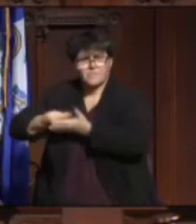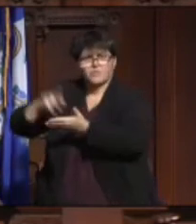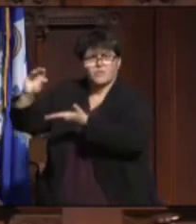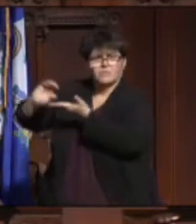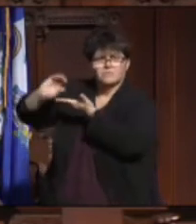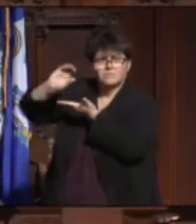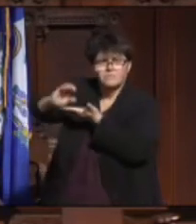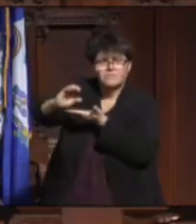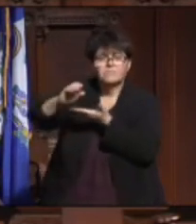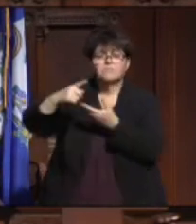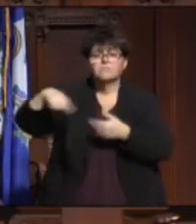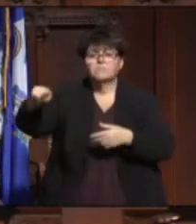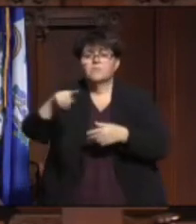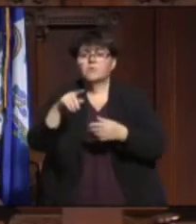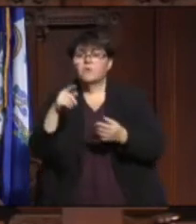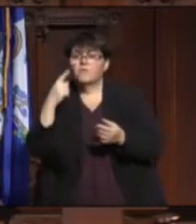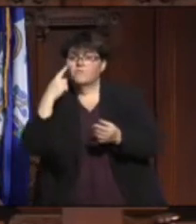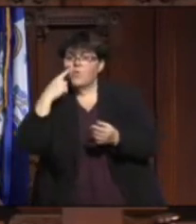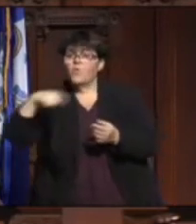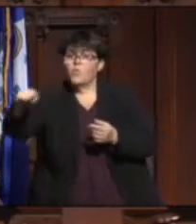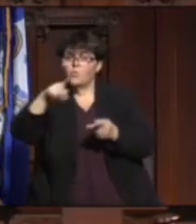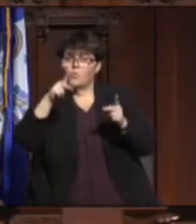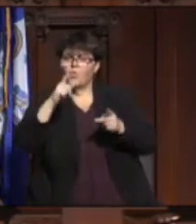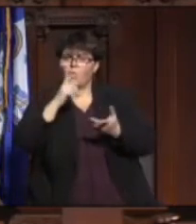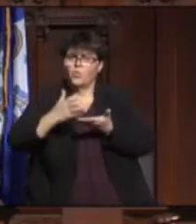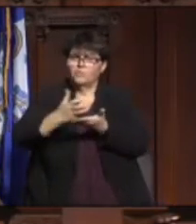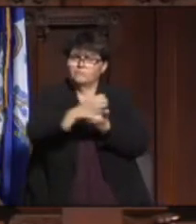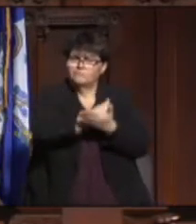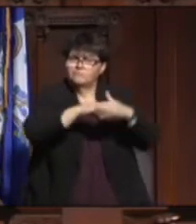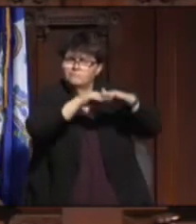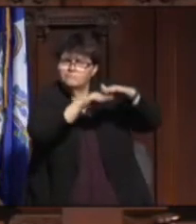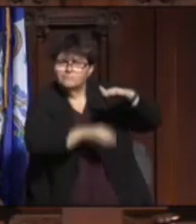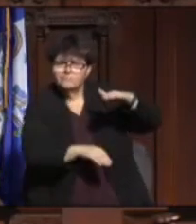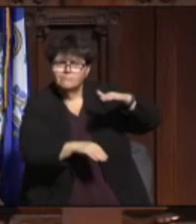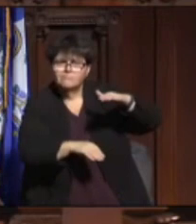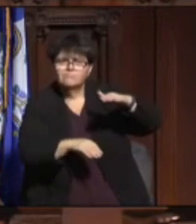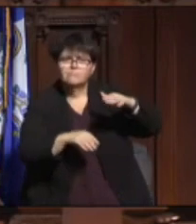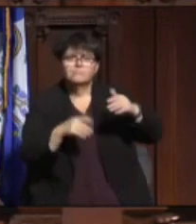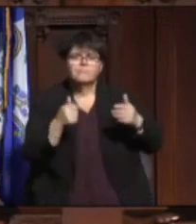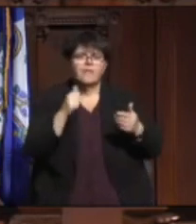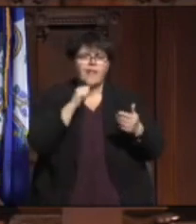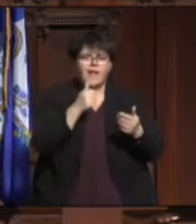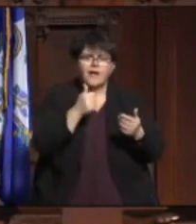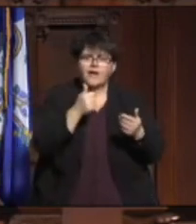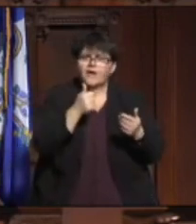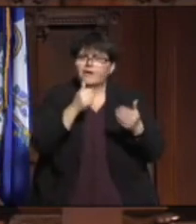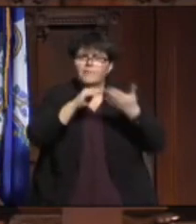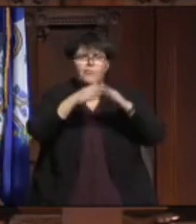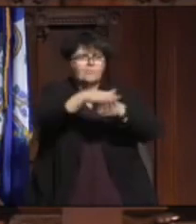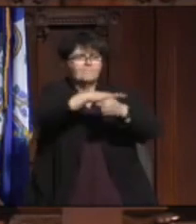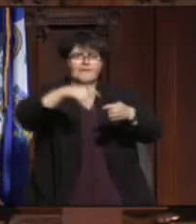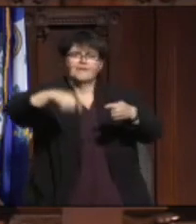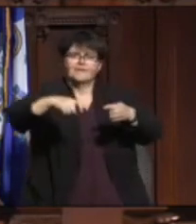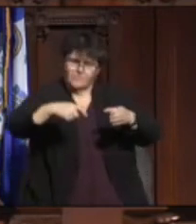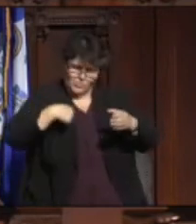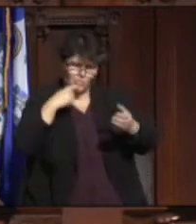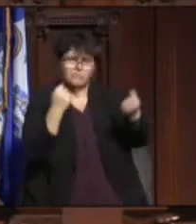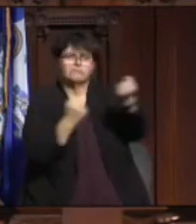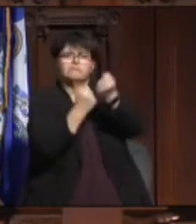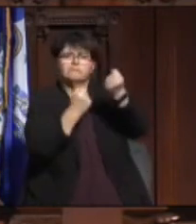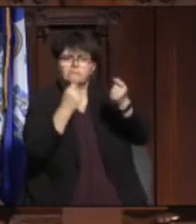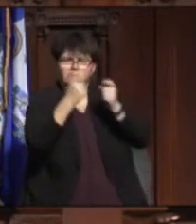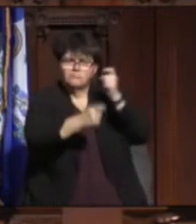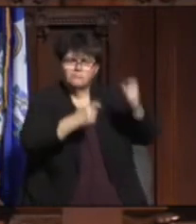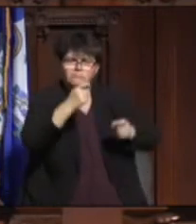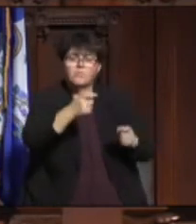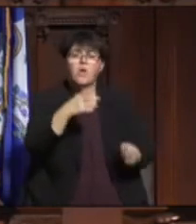and historically underserved communities. And through the $150 million Boost Fund, more than 100